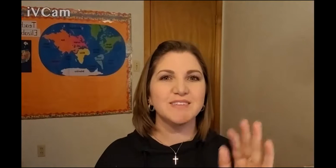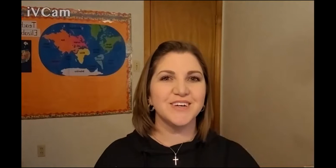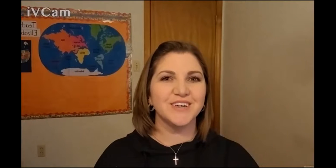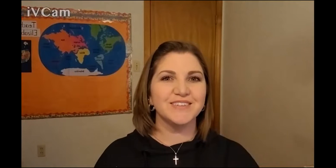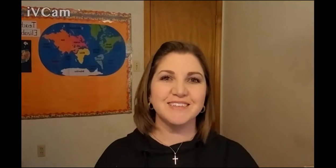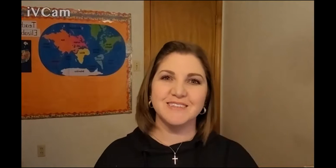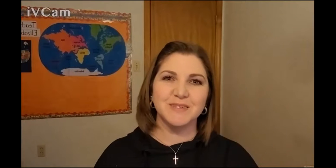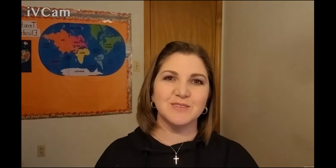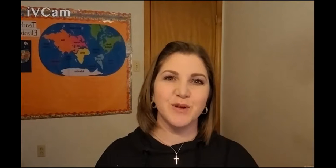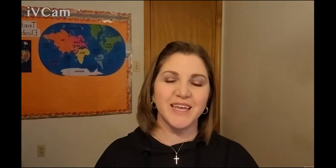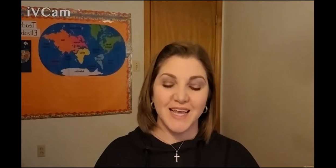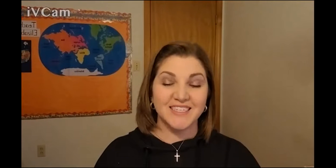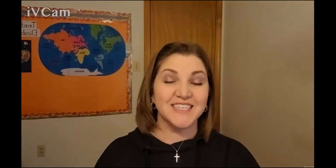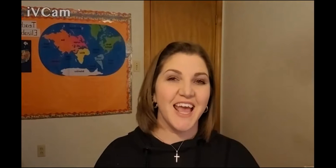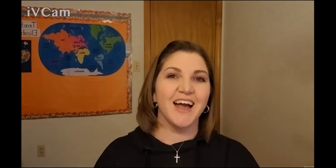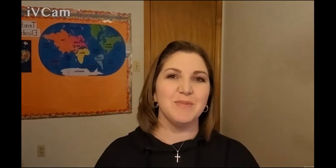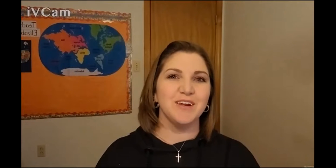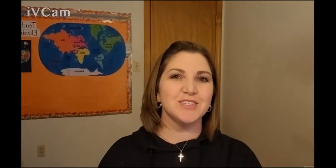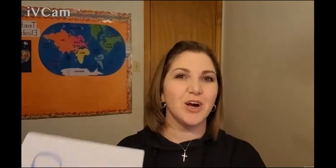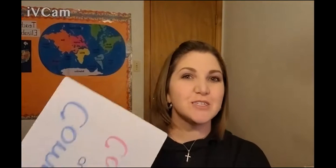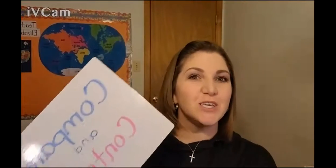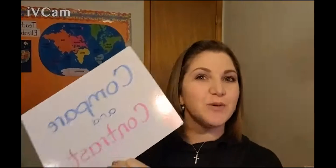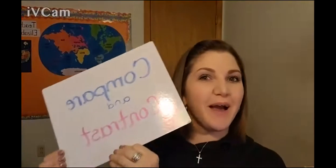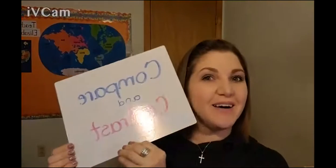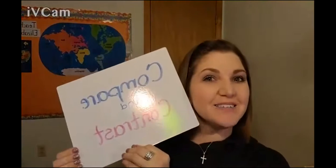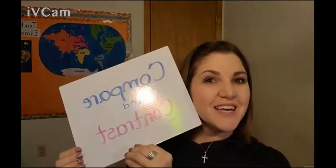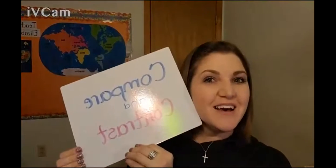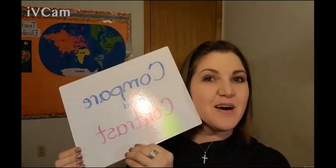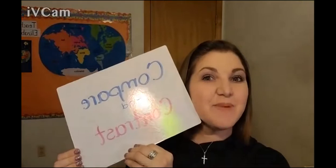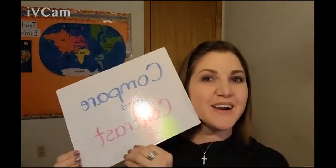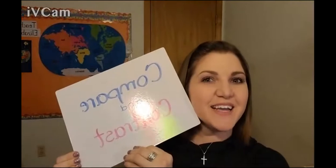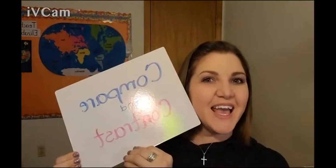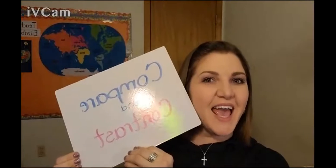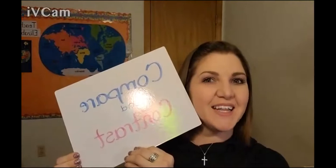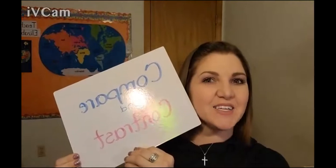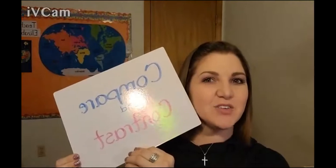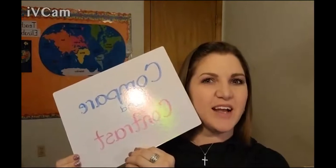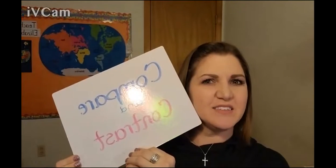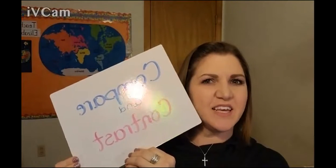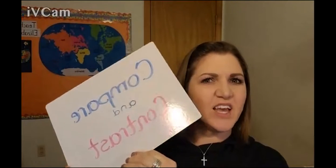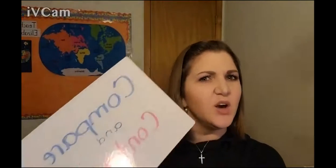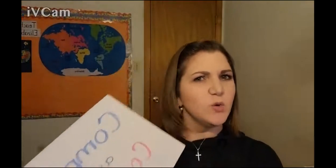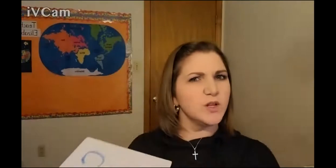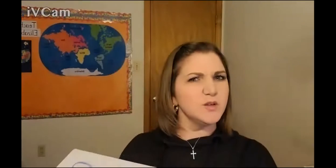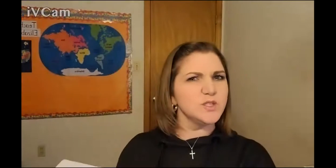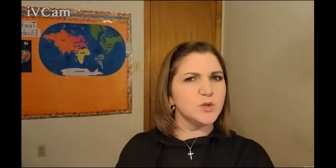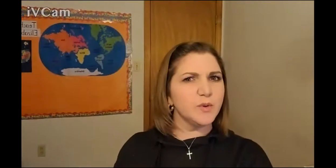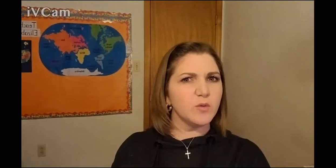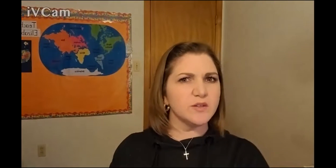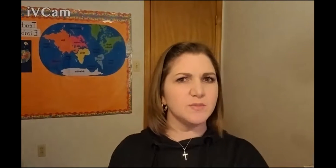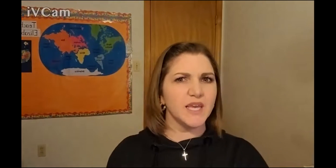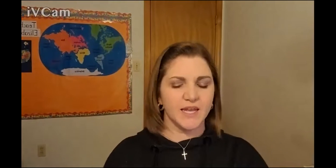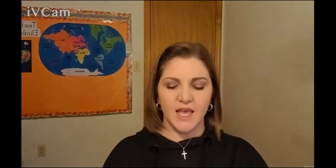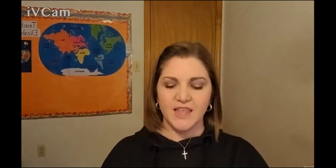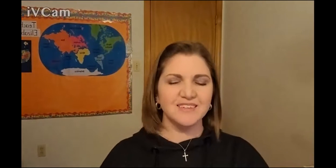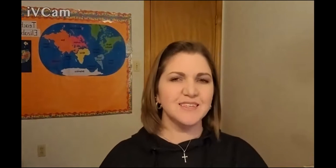Hi, boys and girls. This is Miss Sweet. Today I am here to talk to you about comparing and contrasting. What do those two big